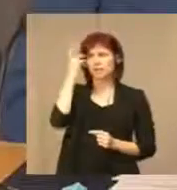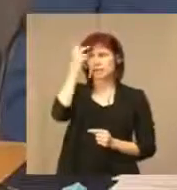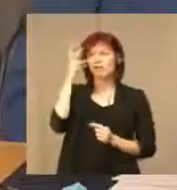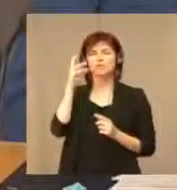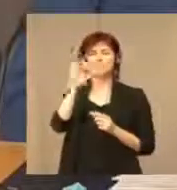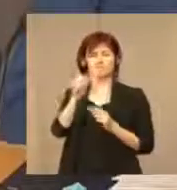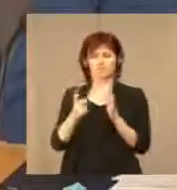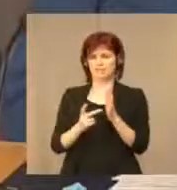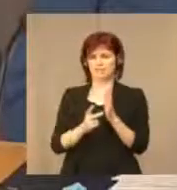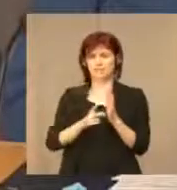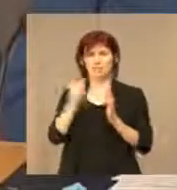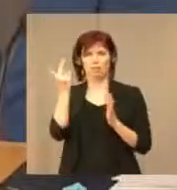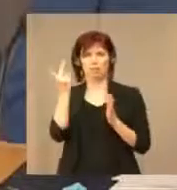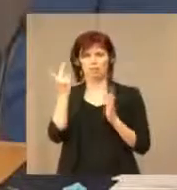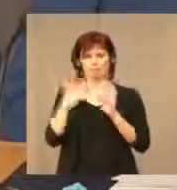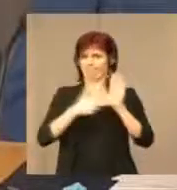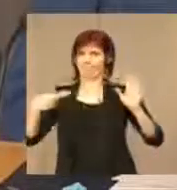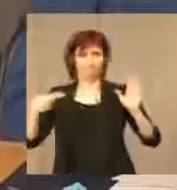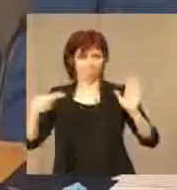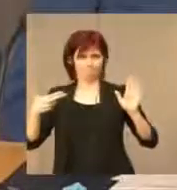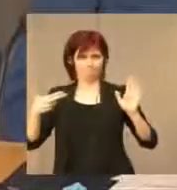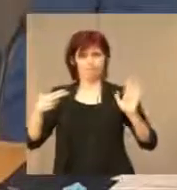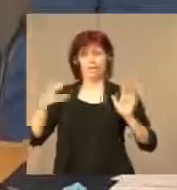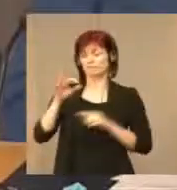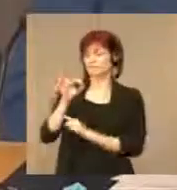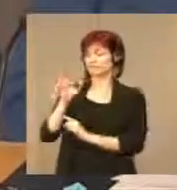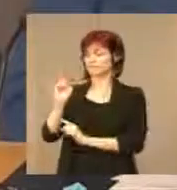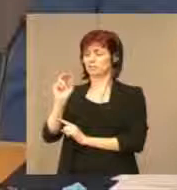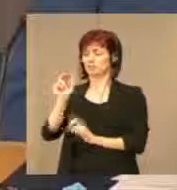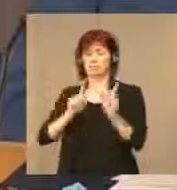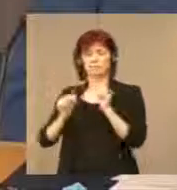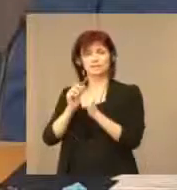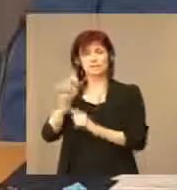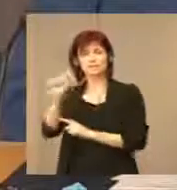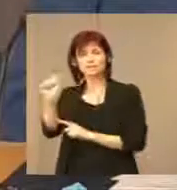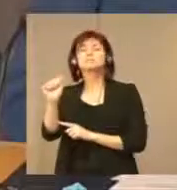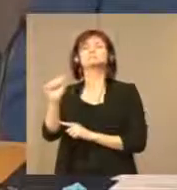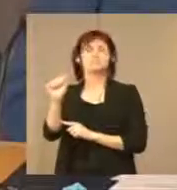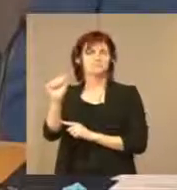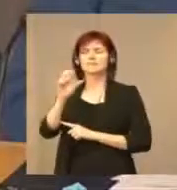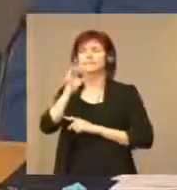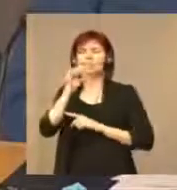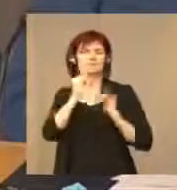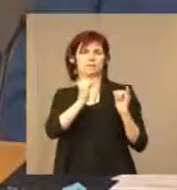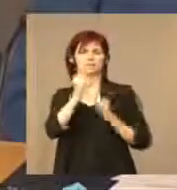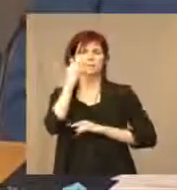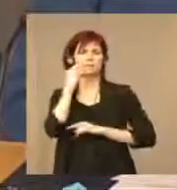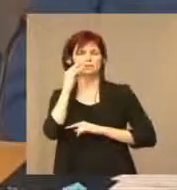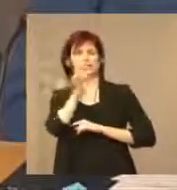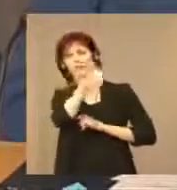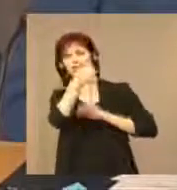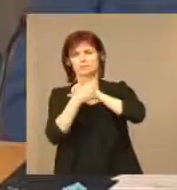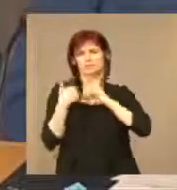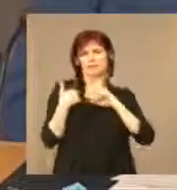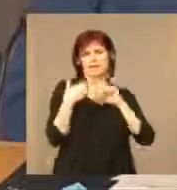jeopardy that is faced by Indigenous persons with disabilities, because unlike other Canadians that have disabilities, we're